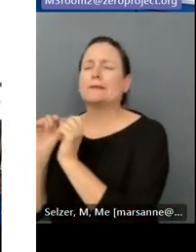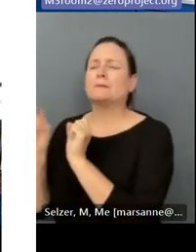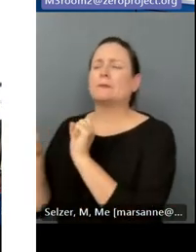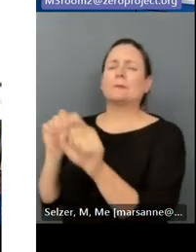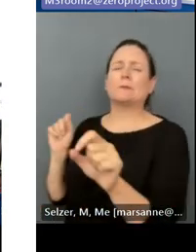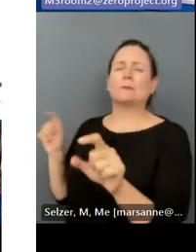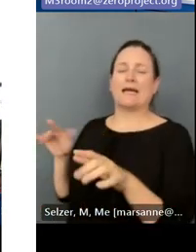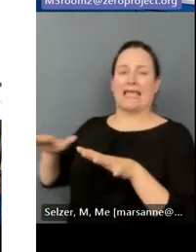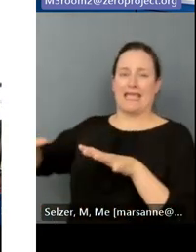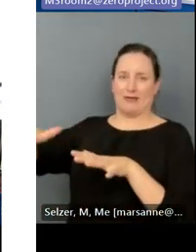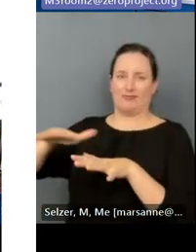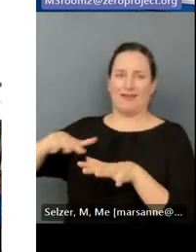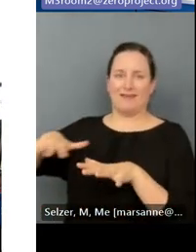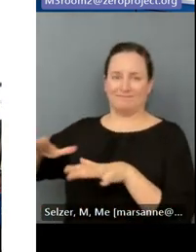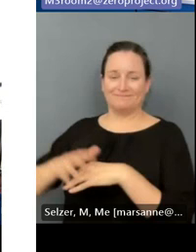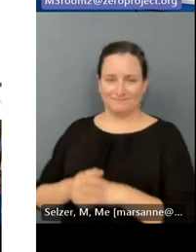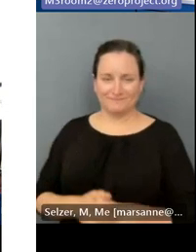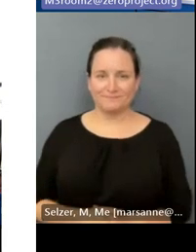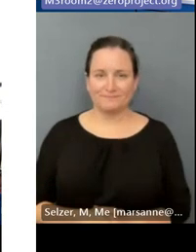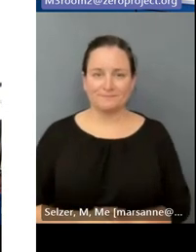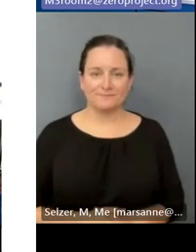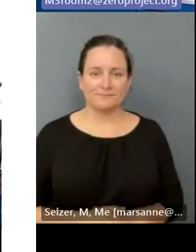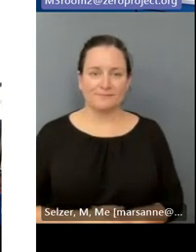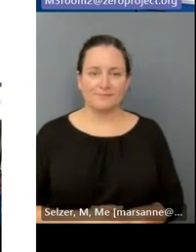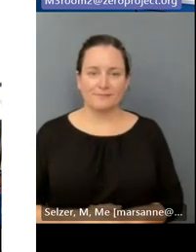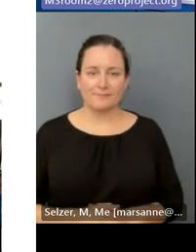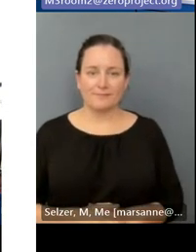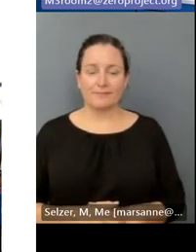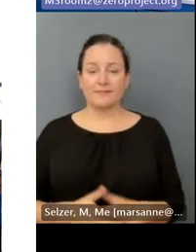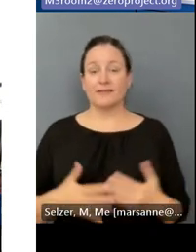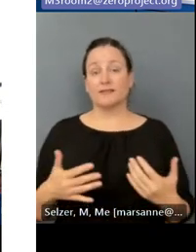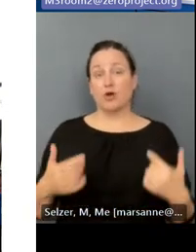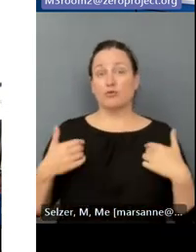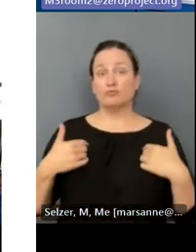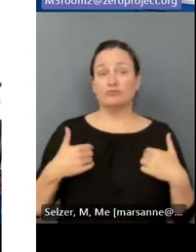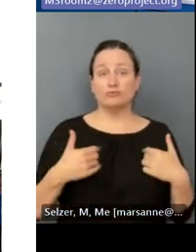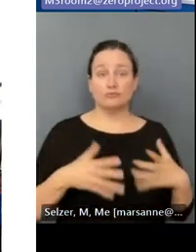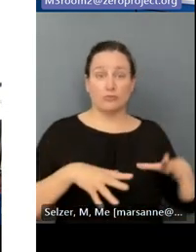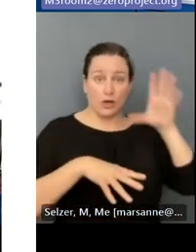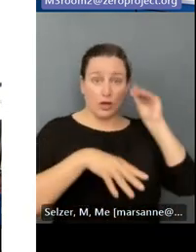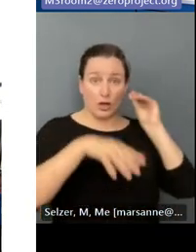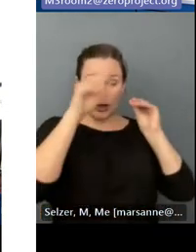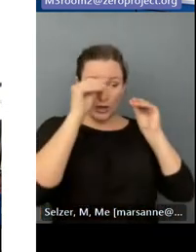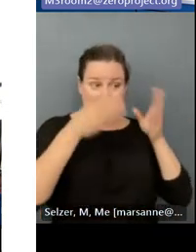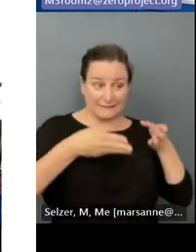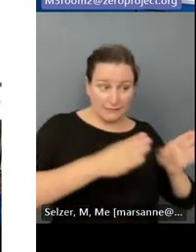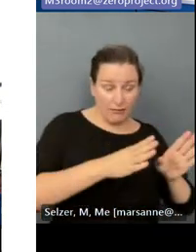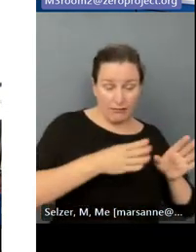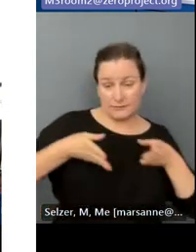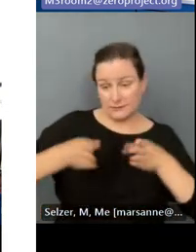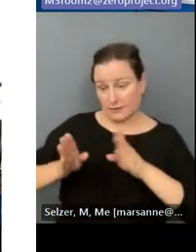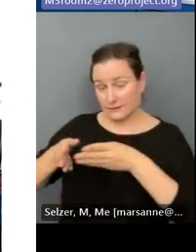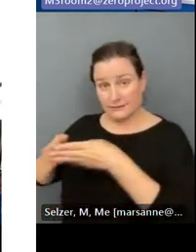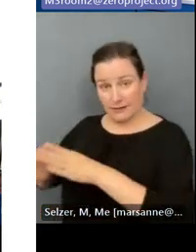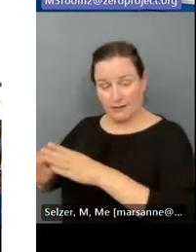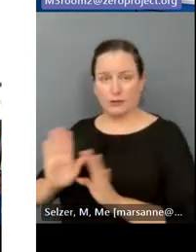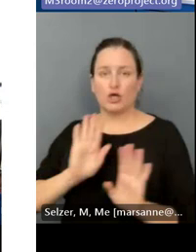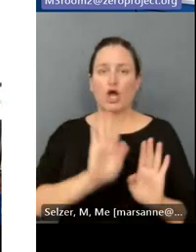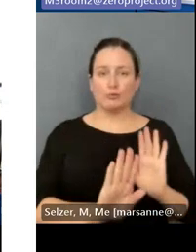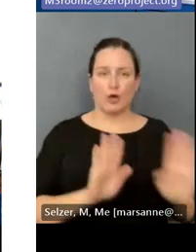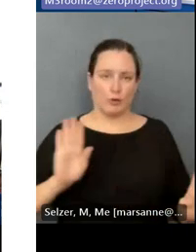There we focus to give answers to different learning styles of, as I told you, of